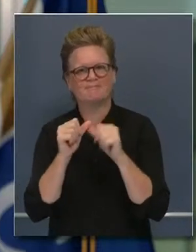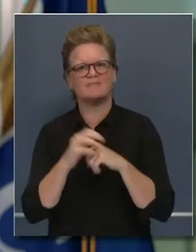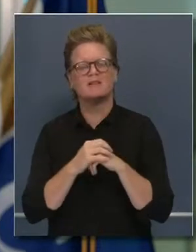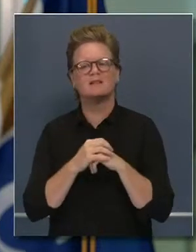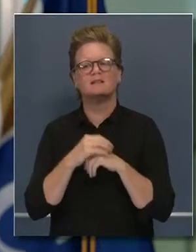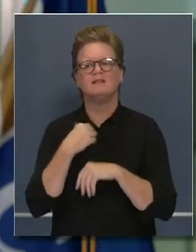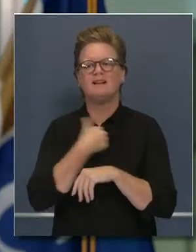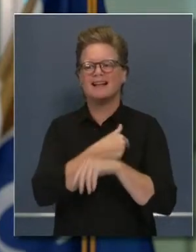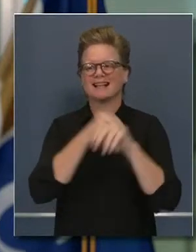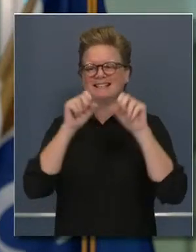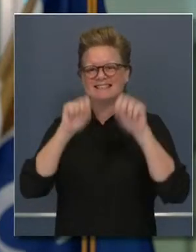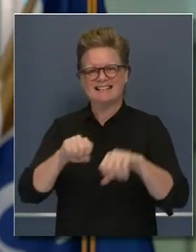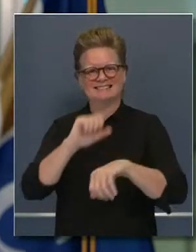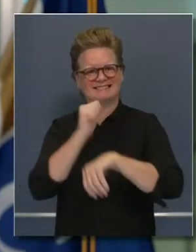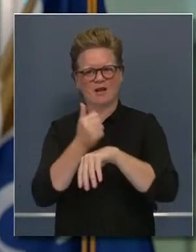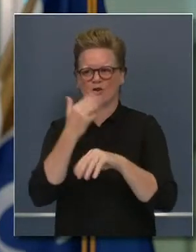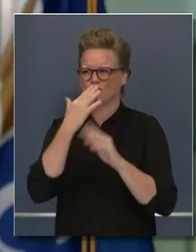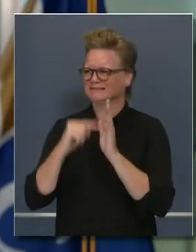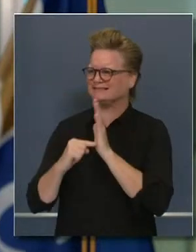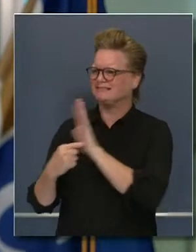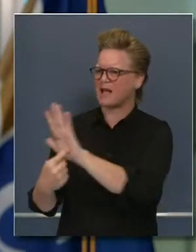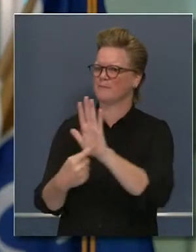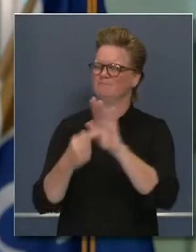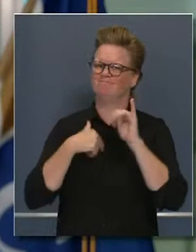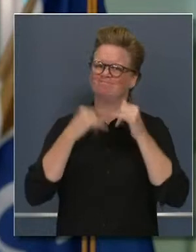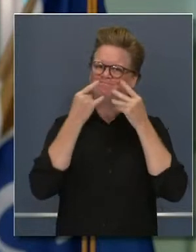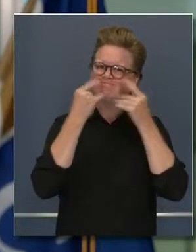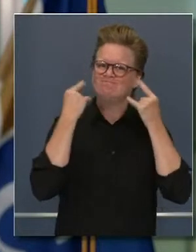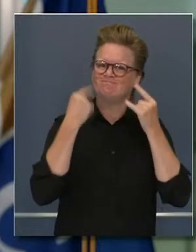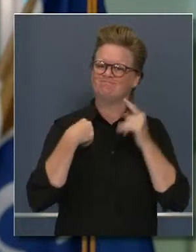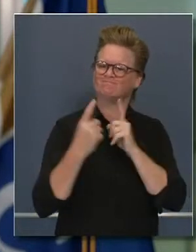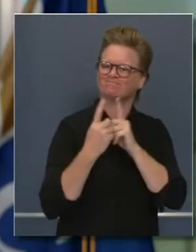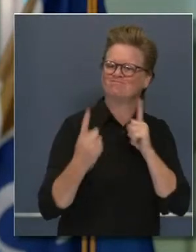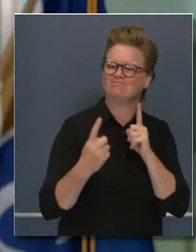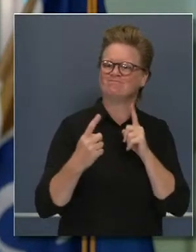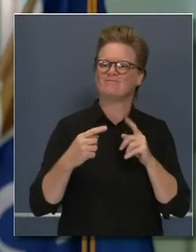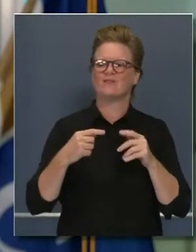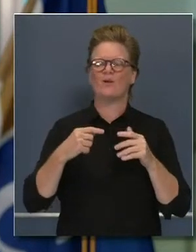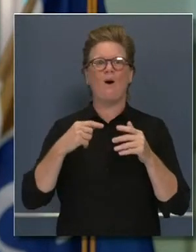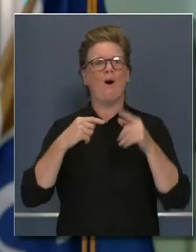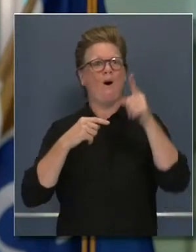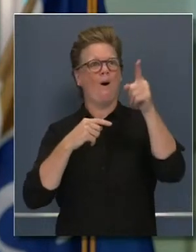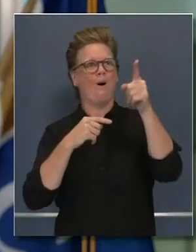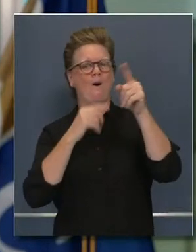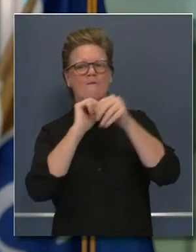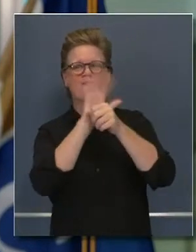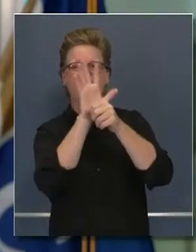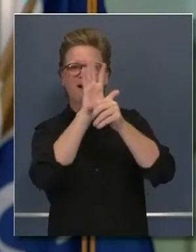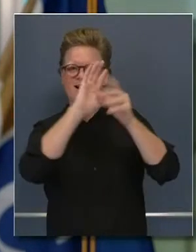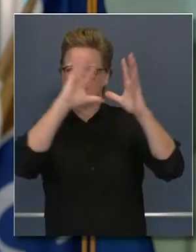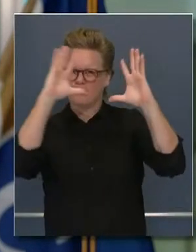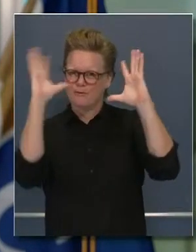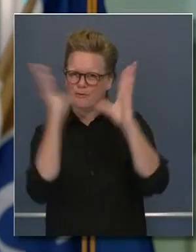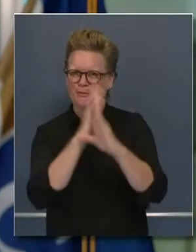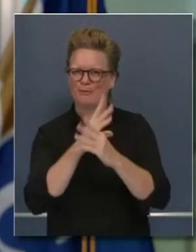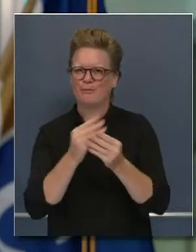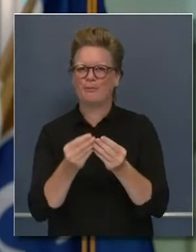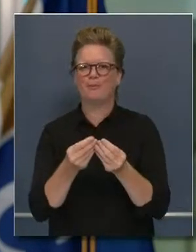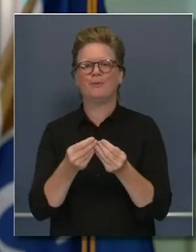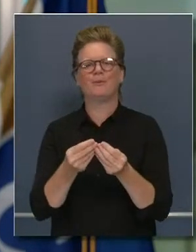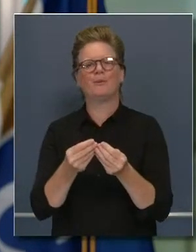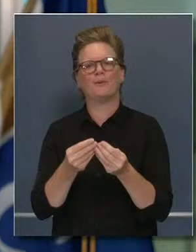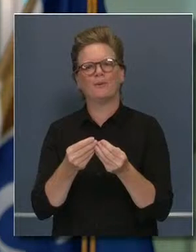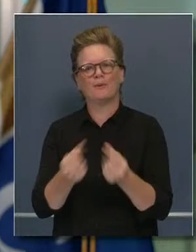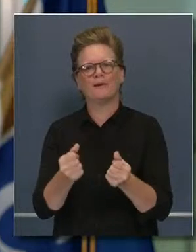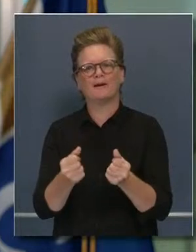by example and do what we can to extinguish the transmission and the spread of COVID-19. So let me just thank all of